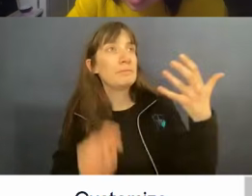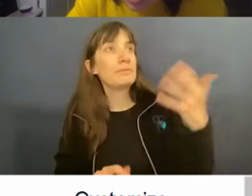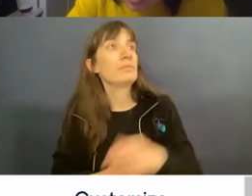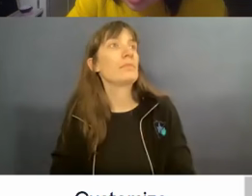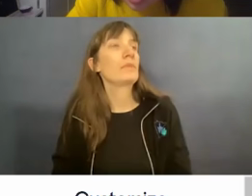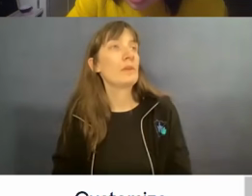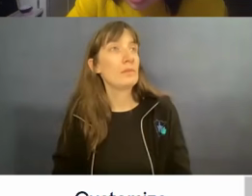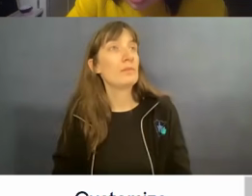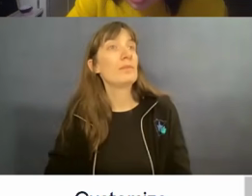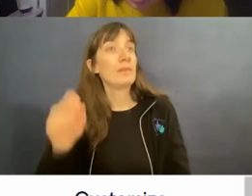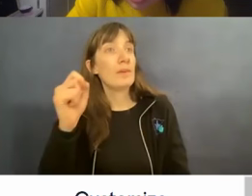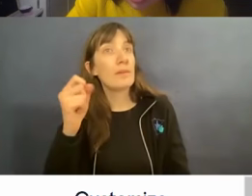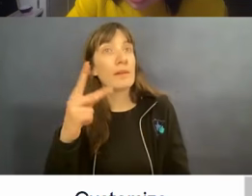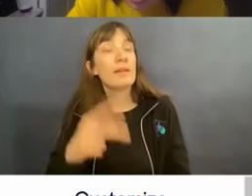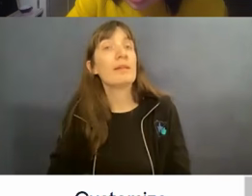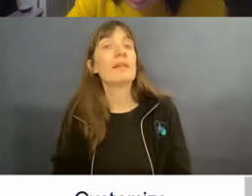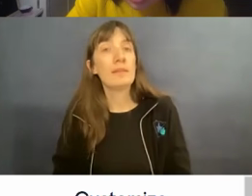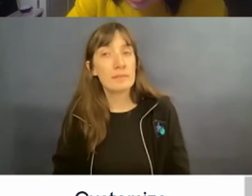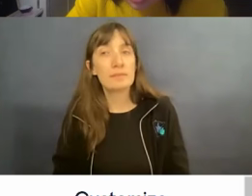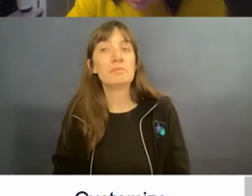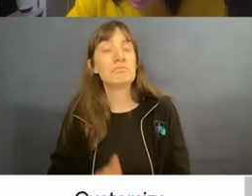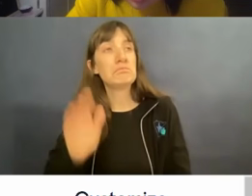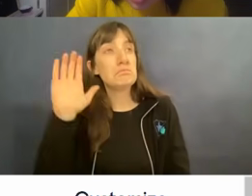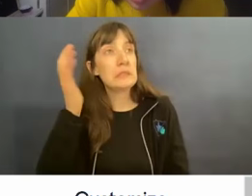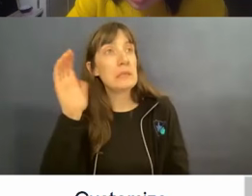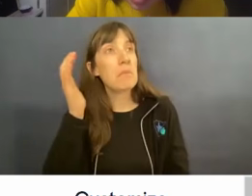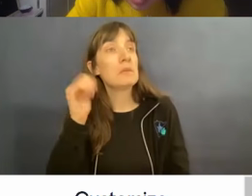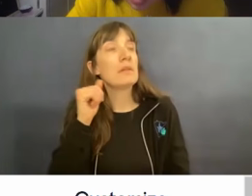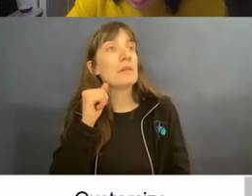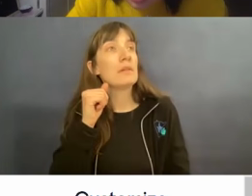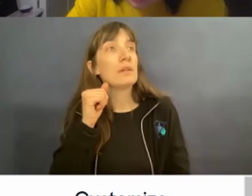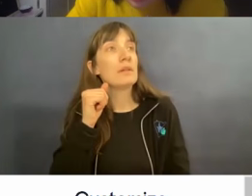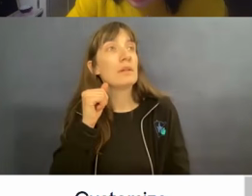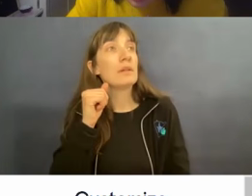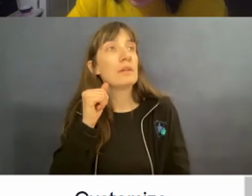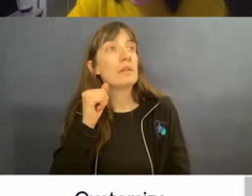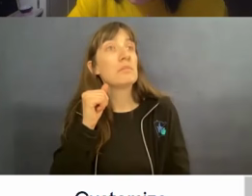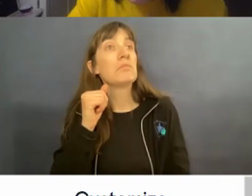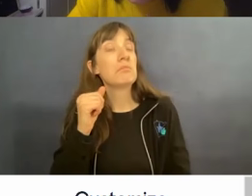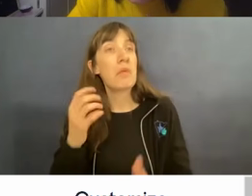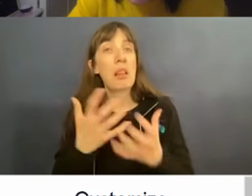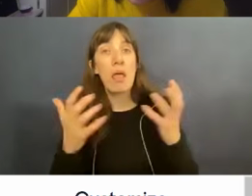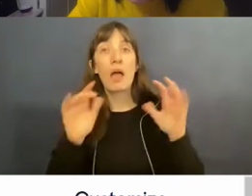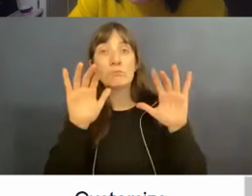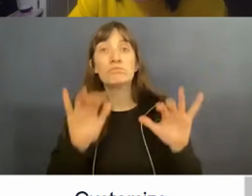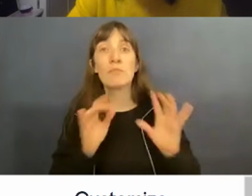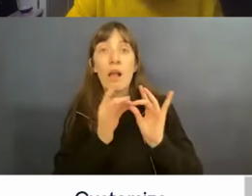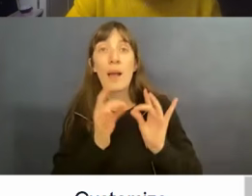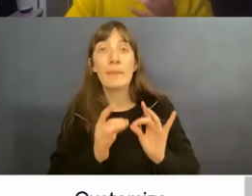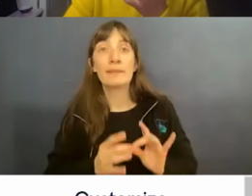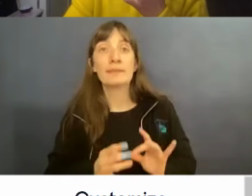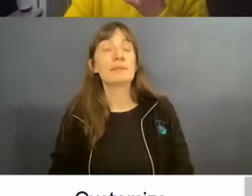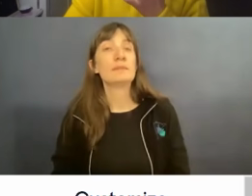okay, yeah, so it seems like there's been a lot. Let's see if I